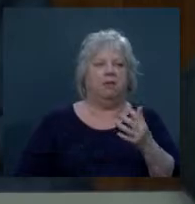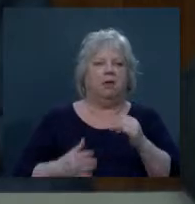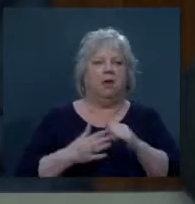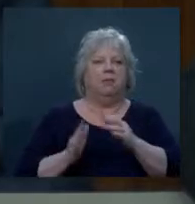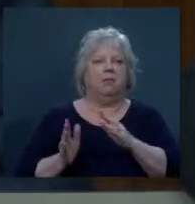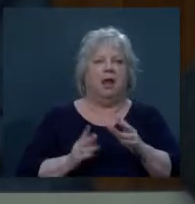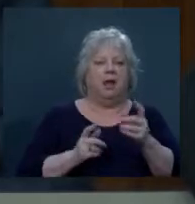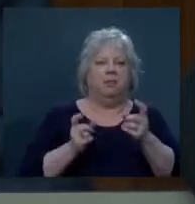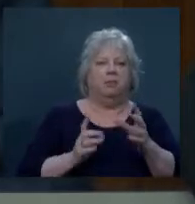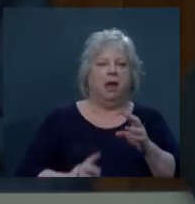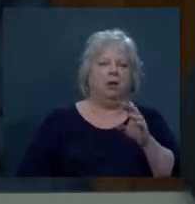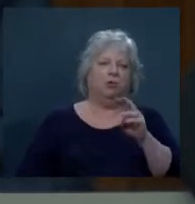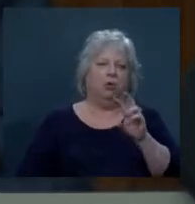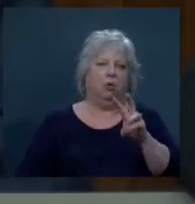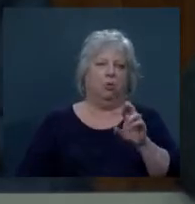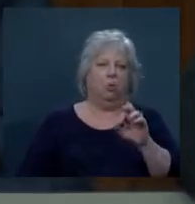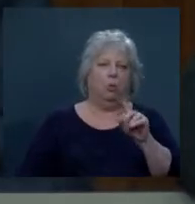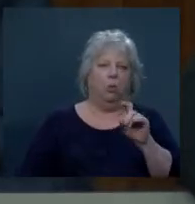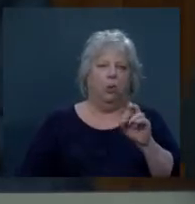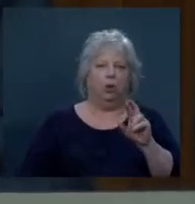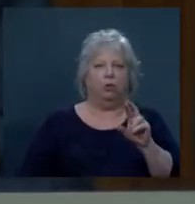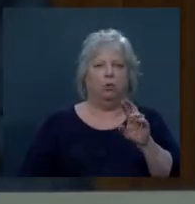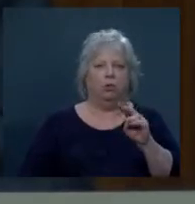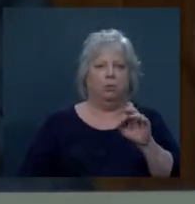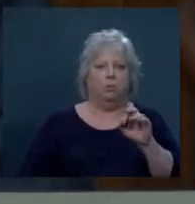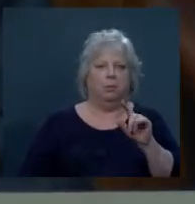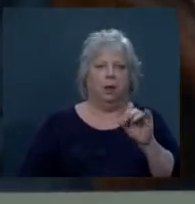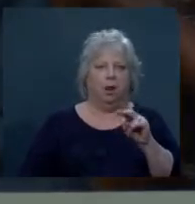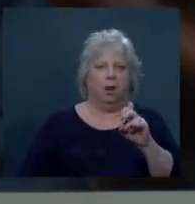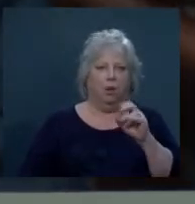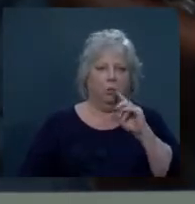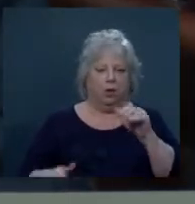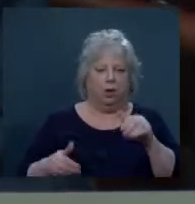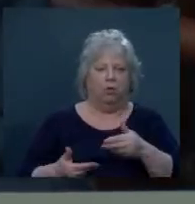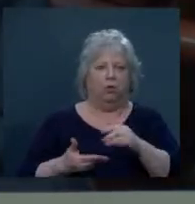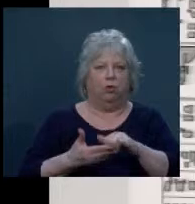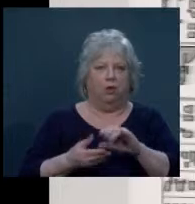Planning Manager Walter Malone is going to introduce that item.